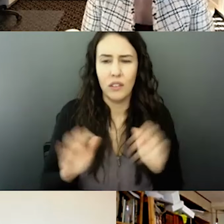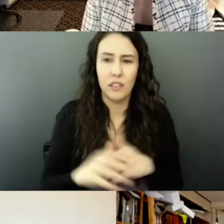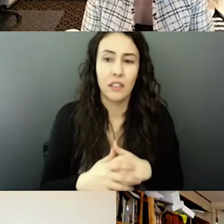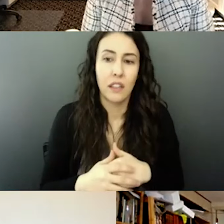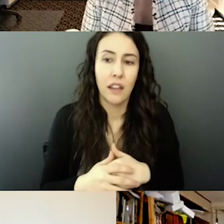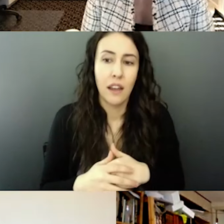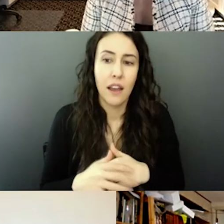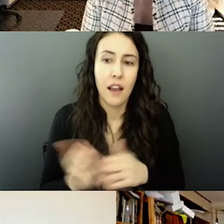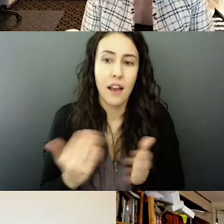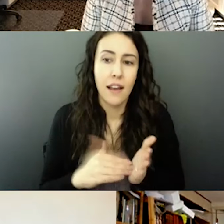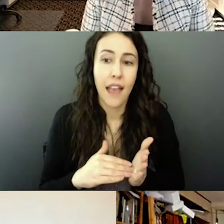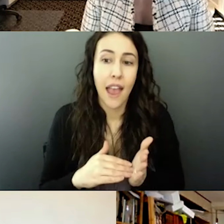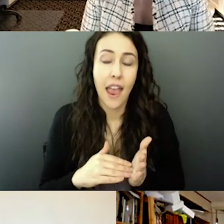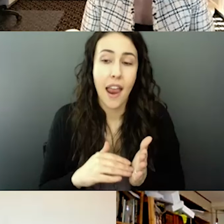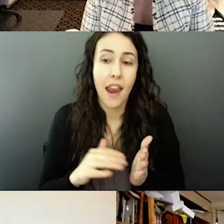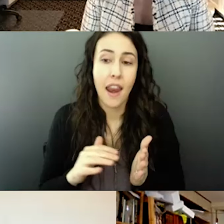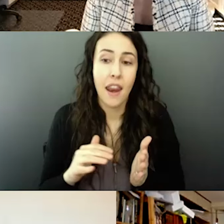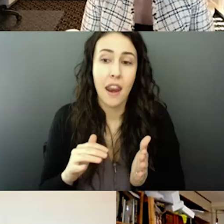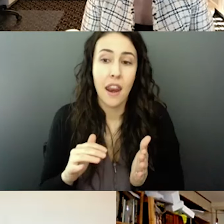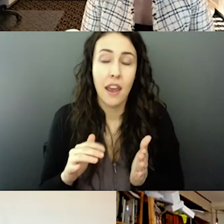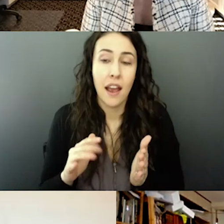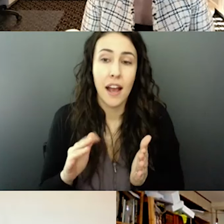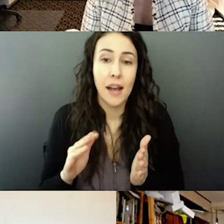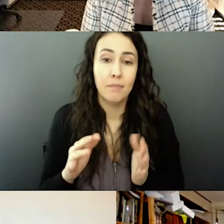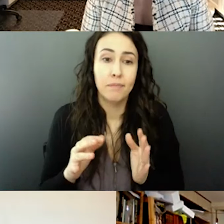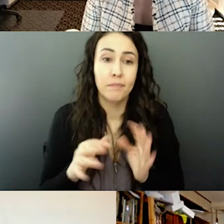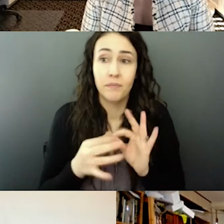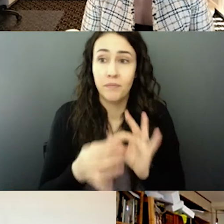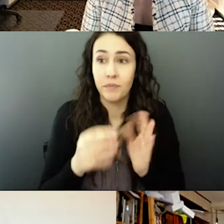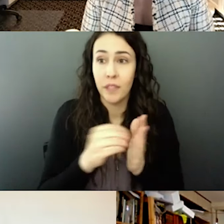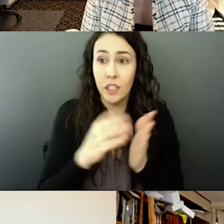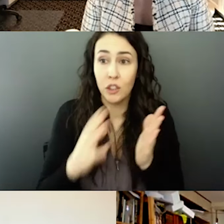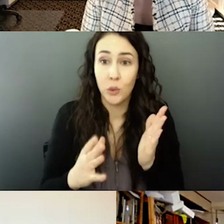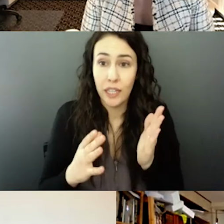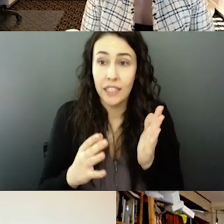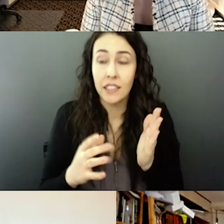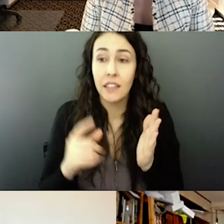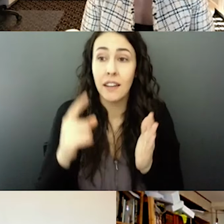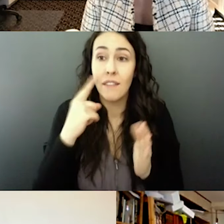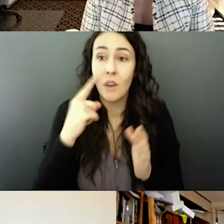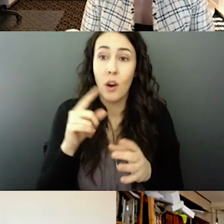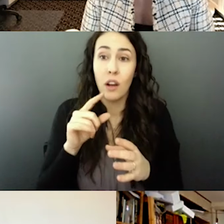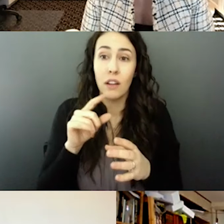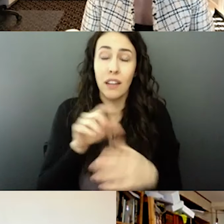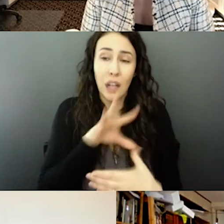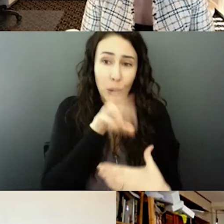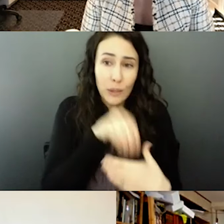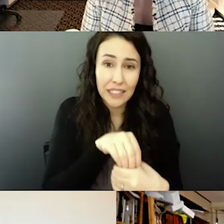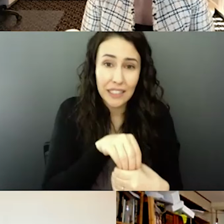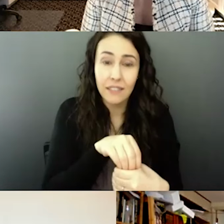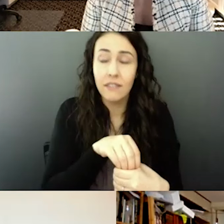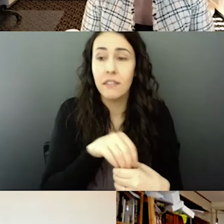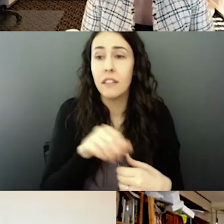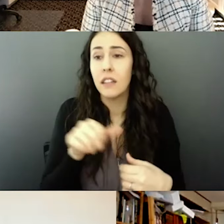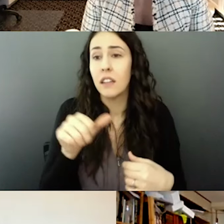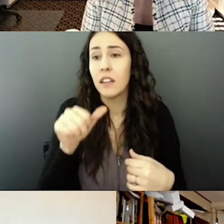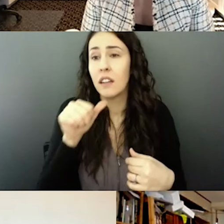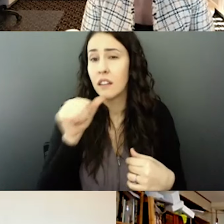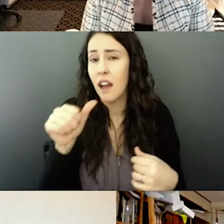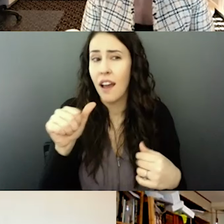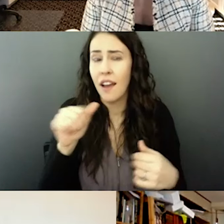as students, again, for inclusive, not everyone is possibly looking at loans